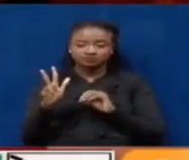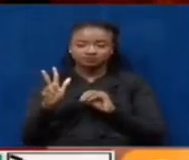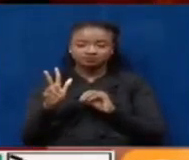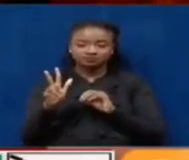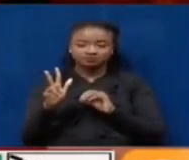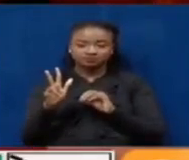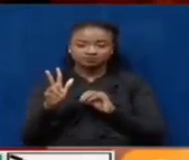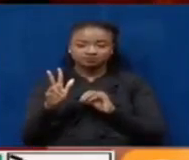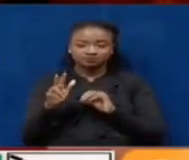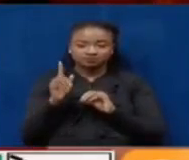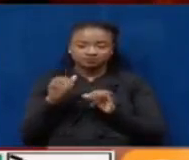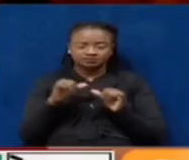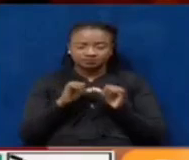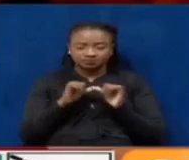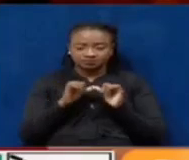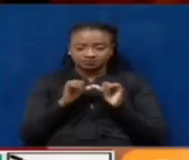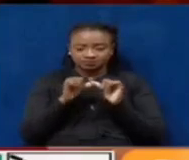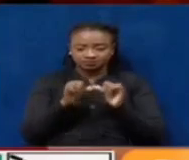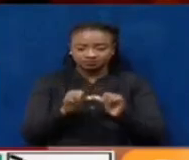2023, he goes on, the Speaker,